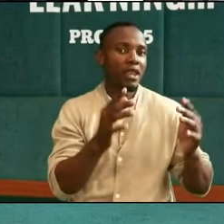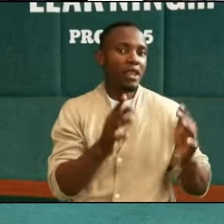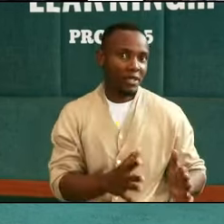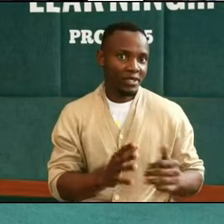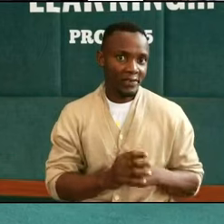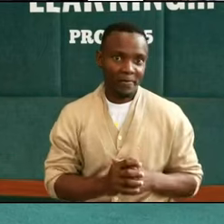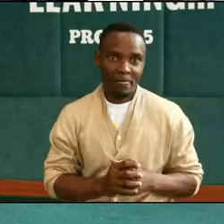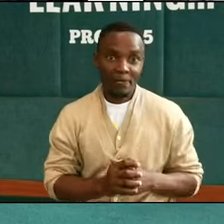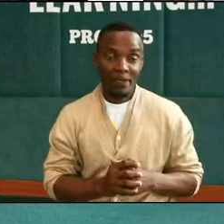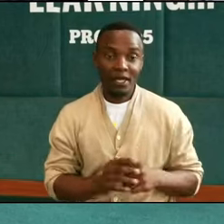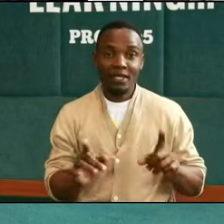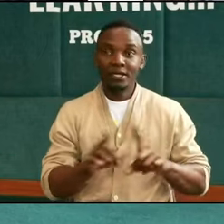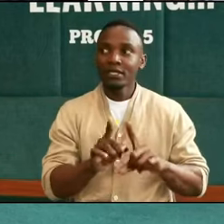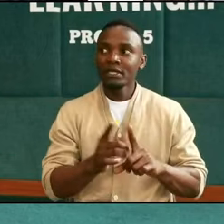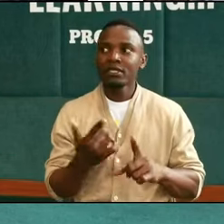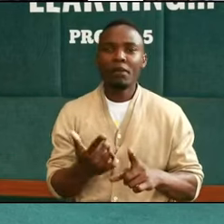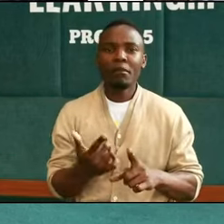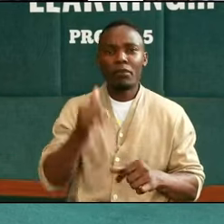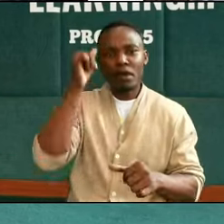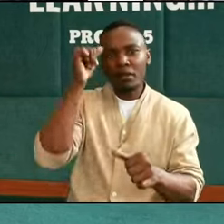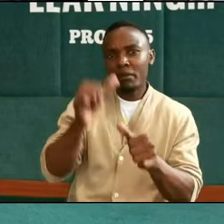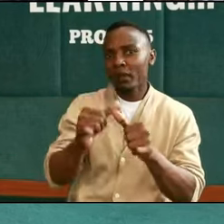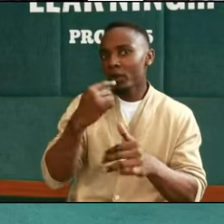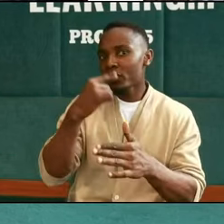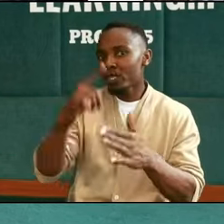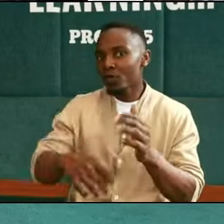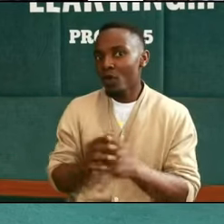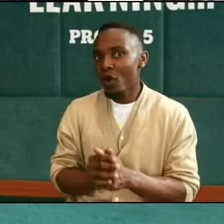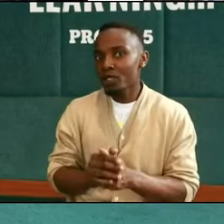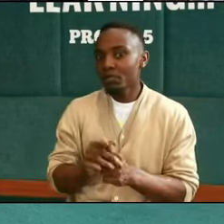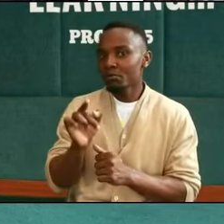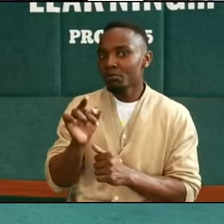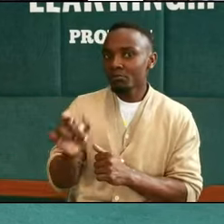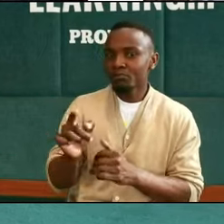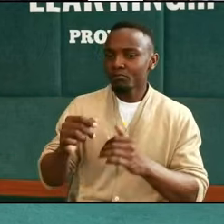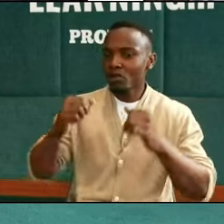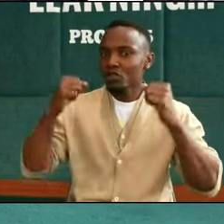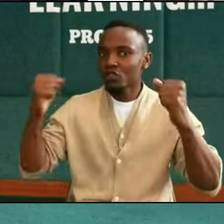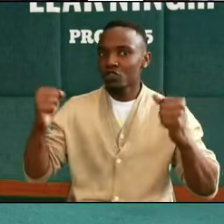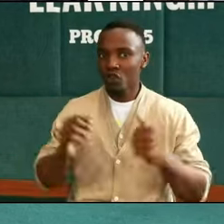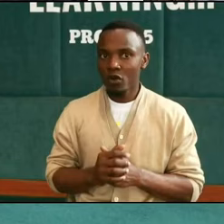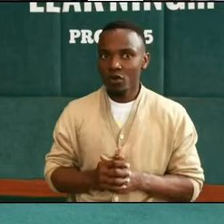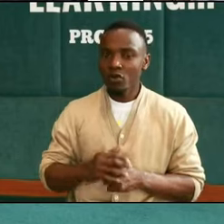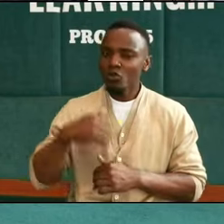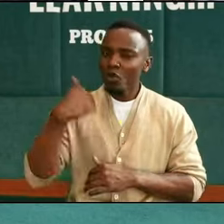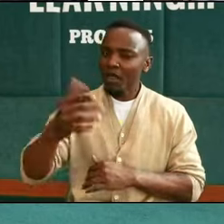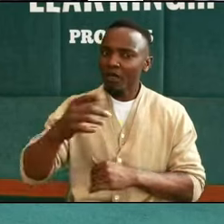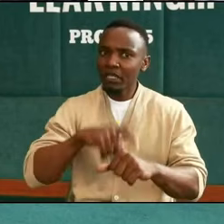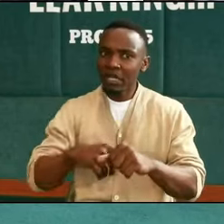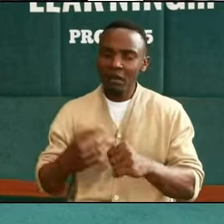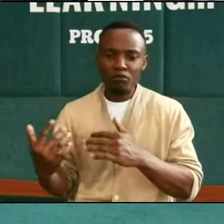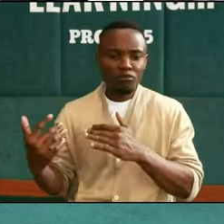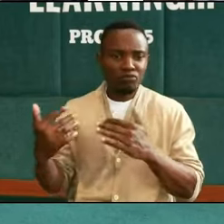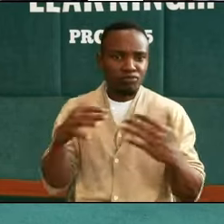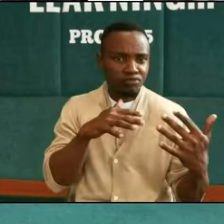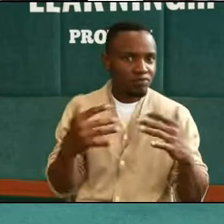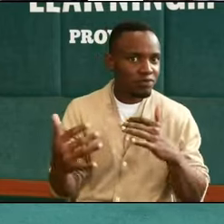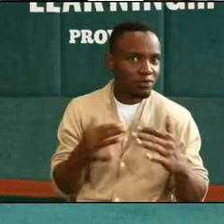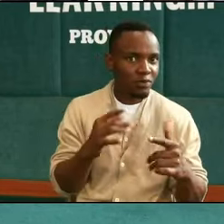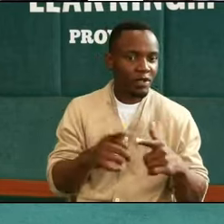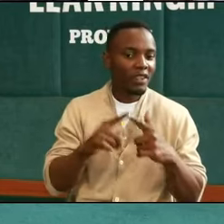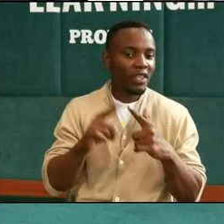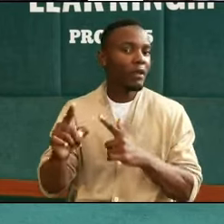forgot to tell you. You remember we said Samson was very strong. So Samson, every time there would be fight with the Philistines, he would go and beat all